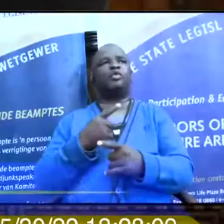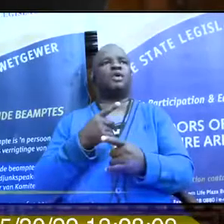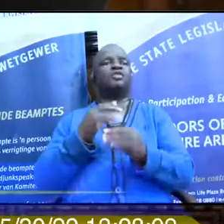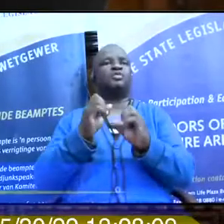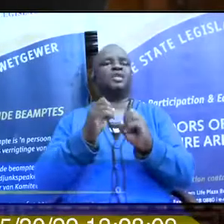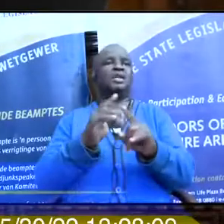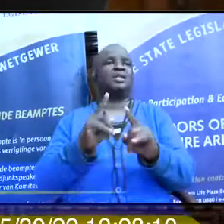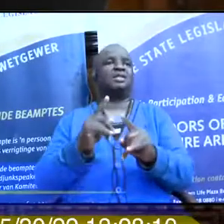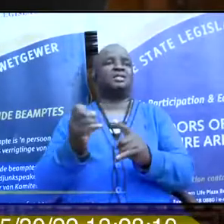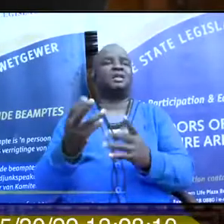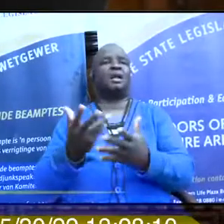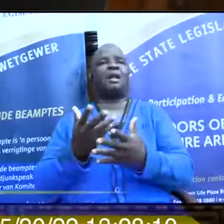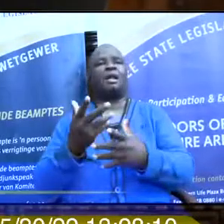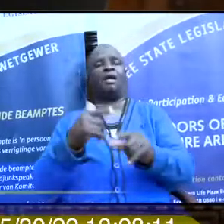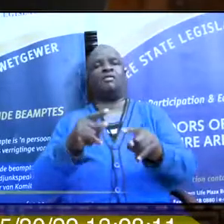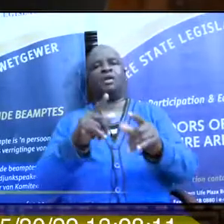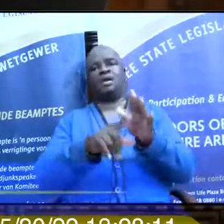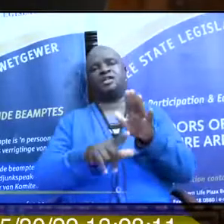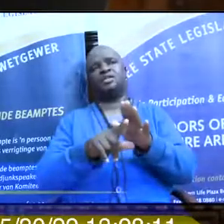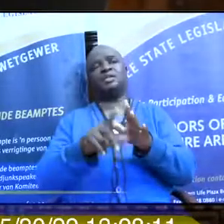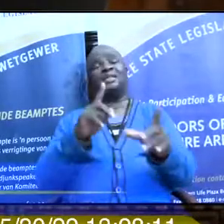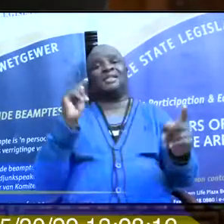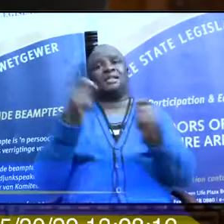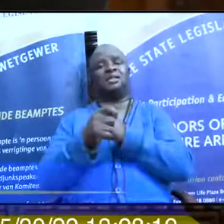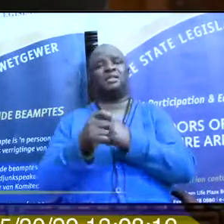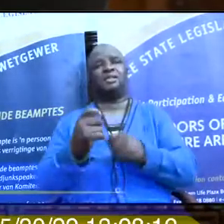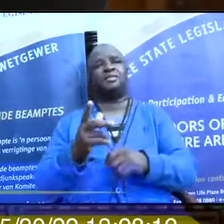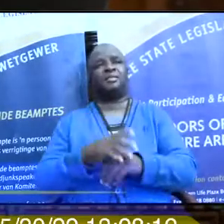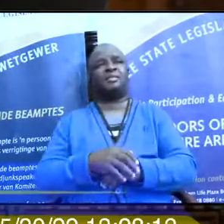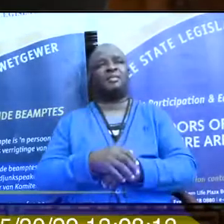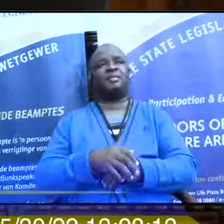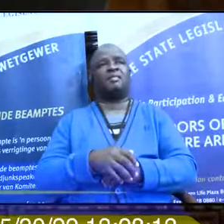schools have changed drastically